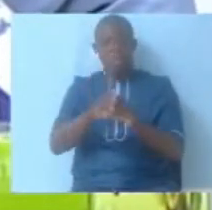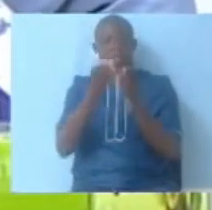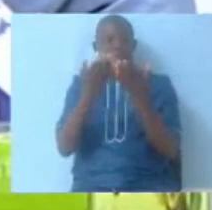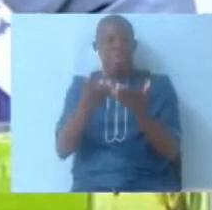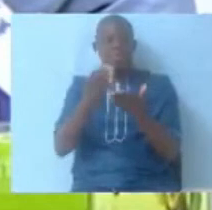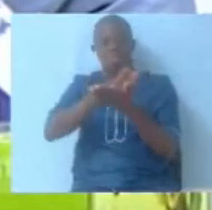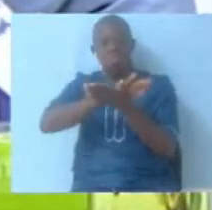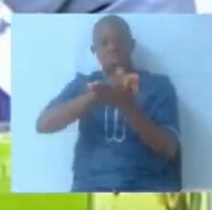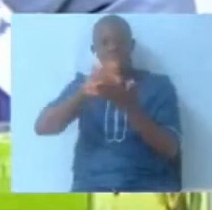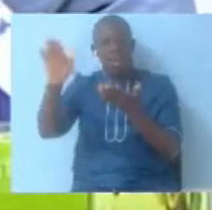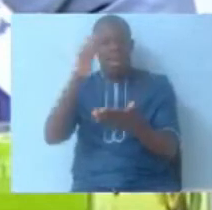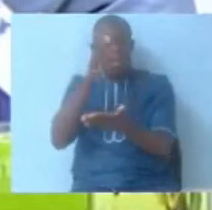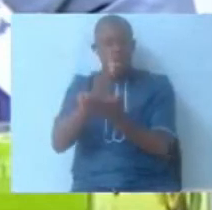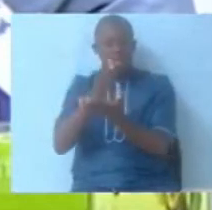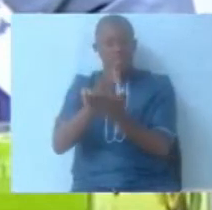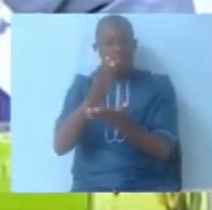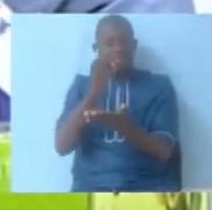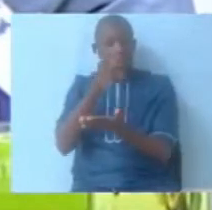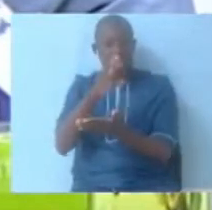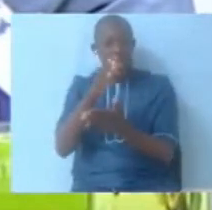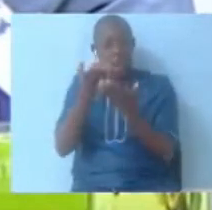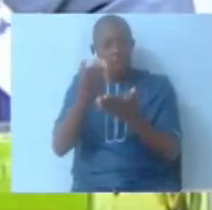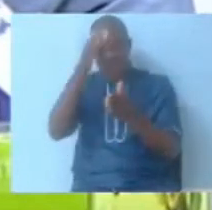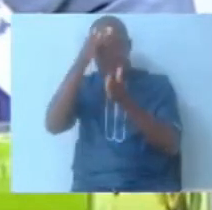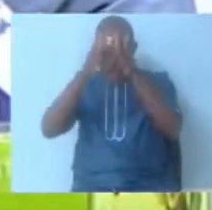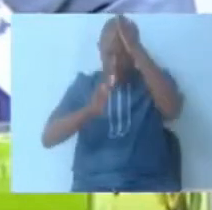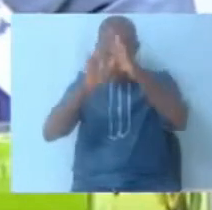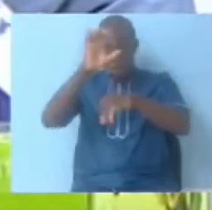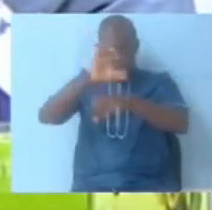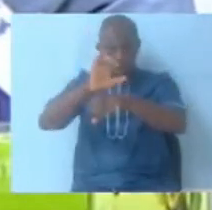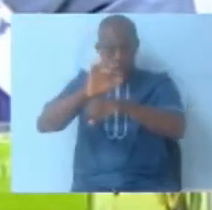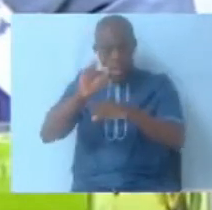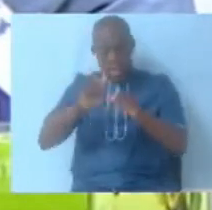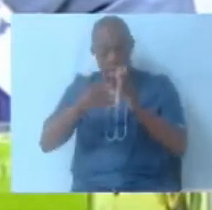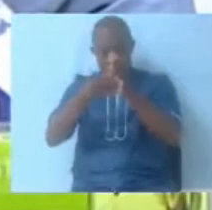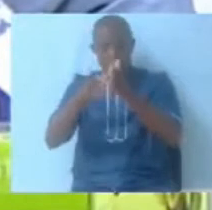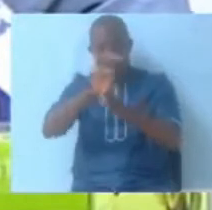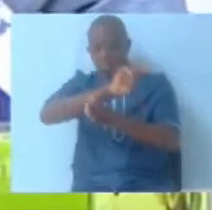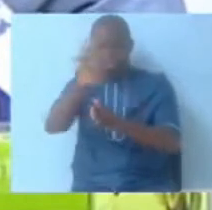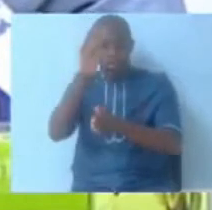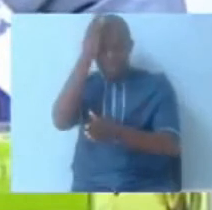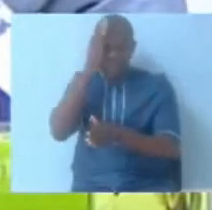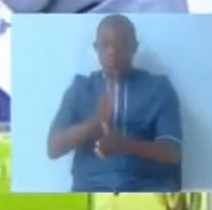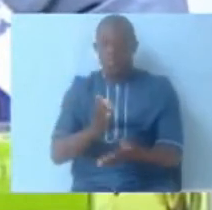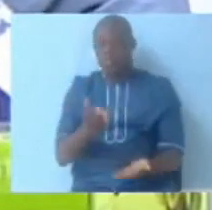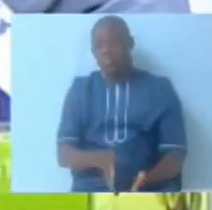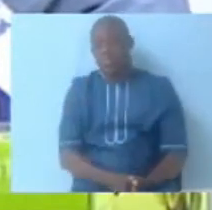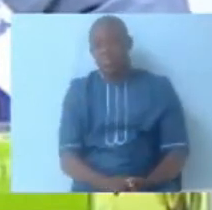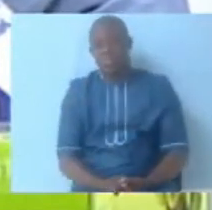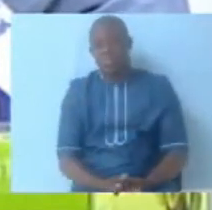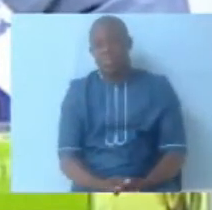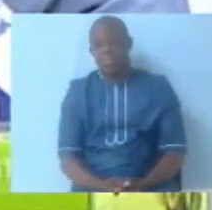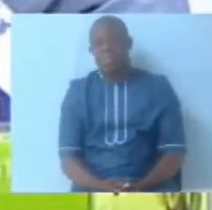alhaji Sadauda banko nyatun ka follow alama nema nin kafar kelaye atafanan nata doya roke akola ko silanga seneyata le ka itandi molula